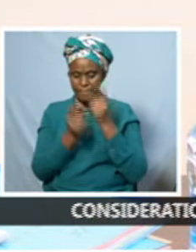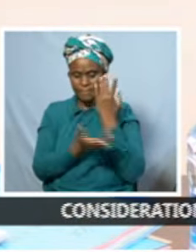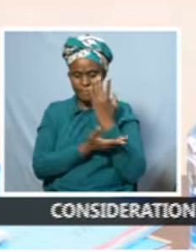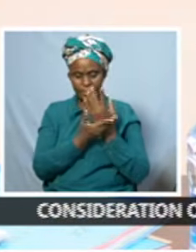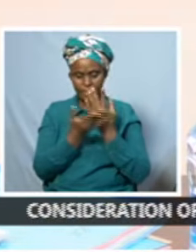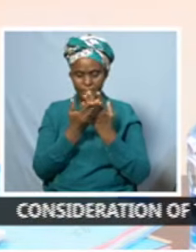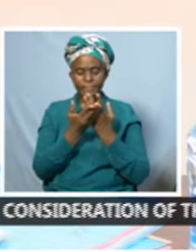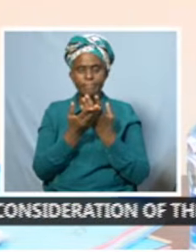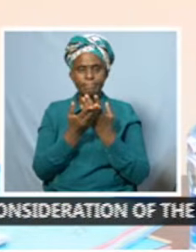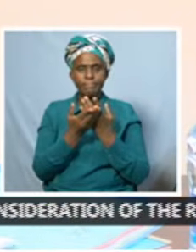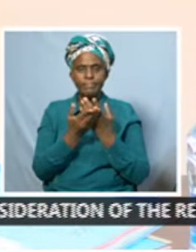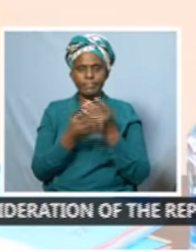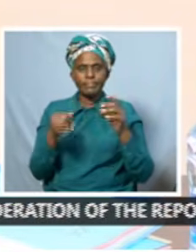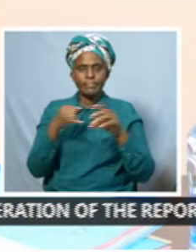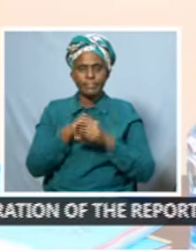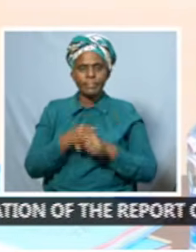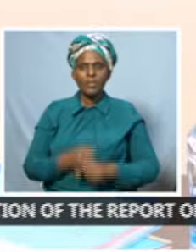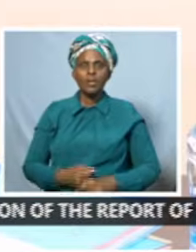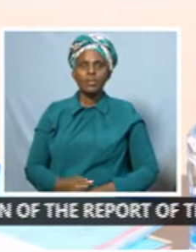borrower engagement.